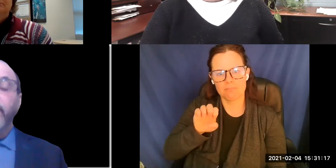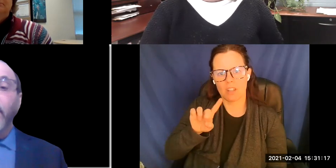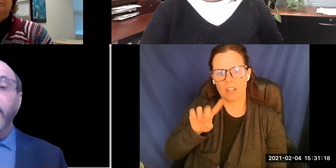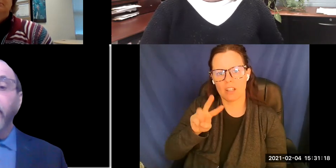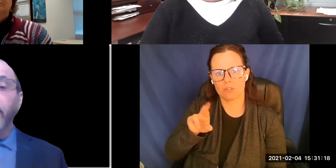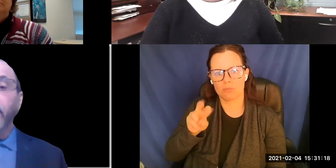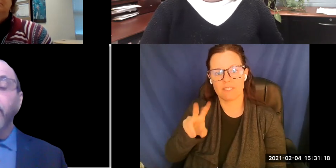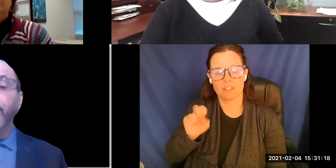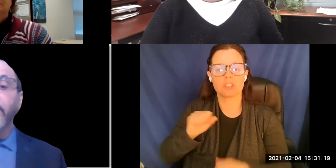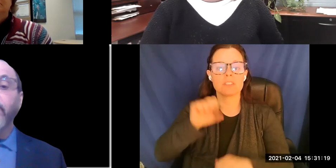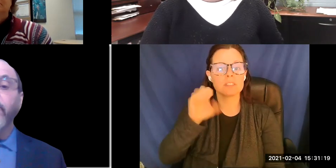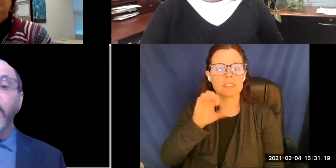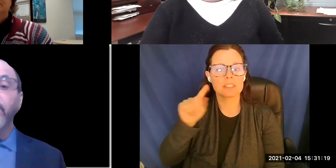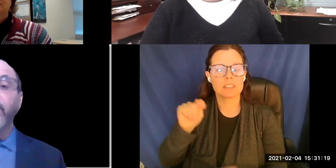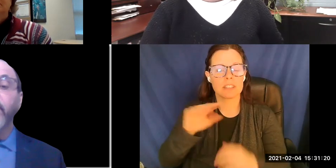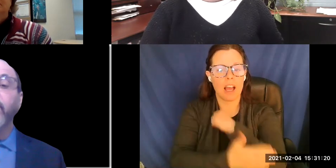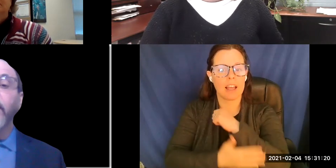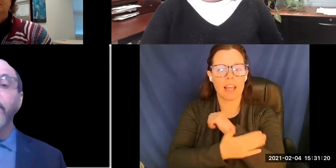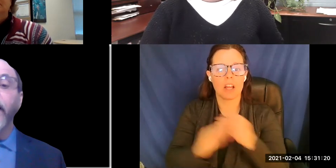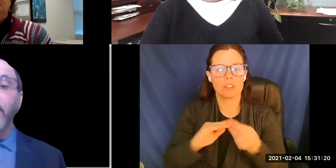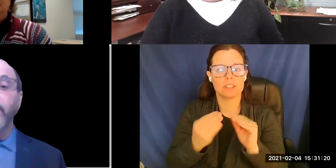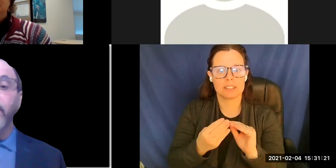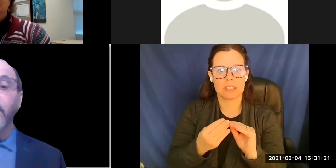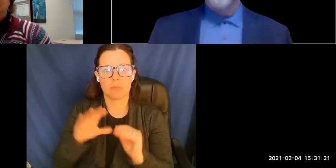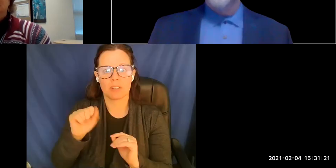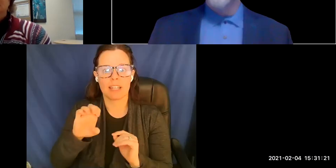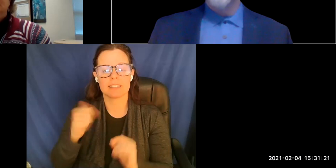In Scott County, the number of cases stands at